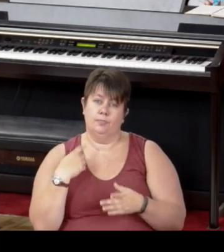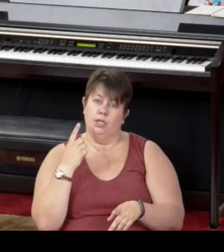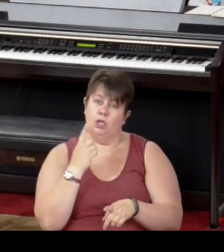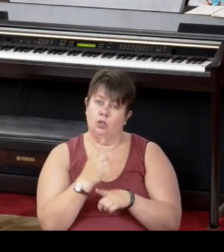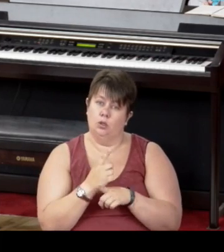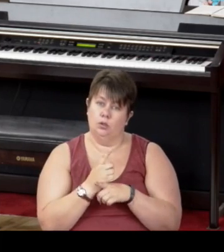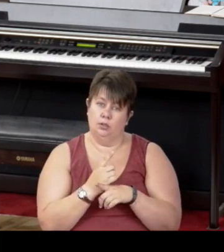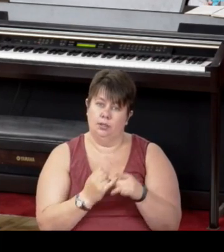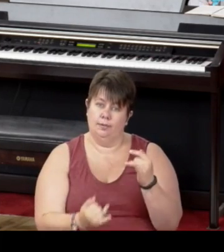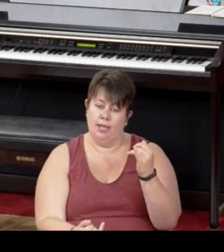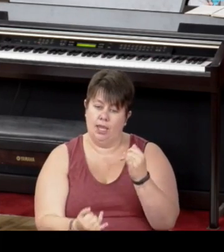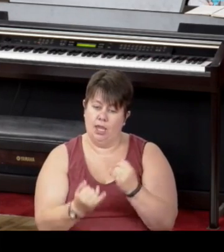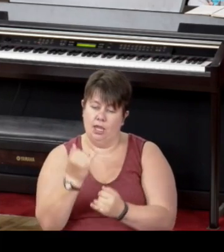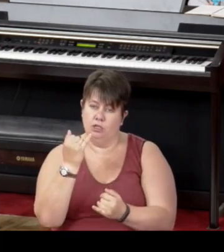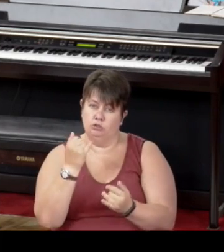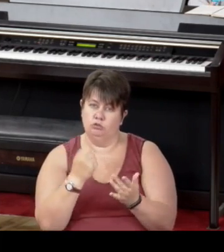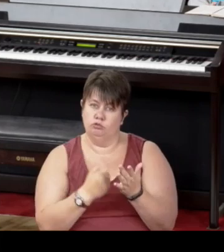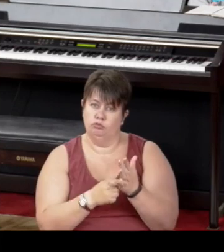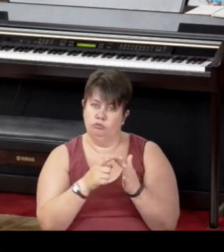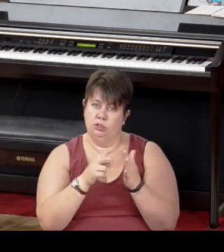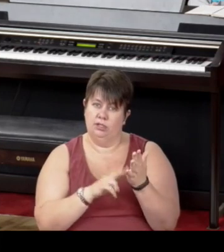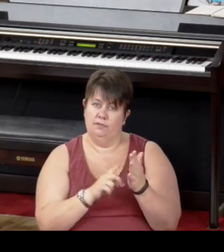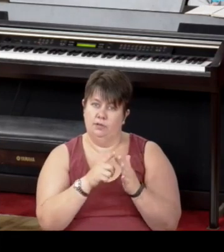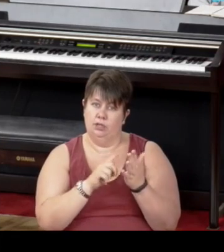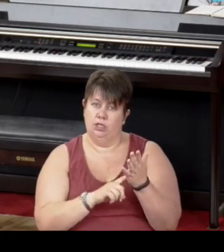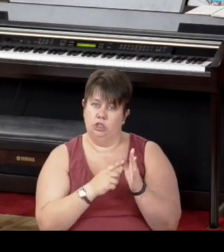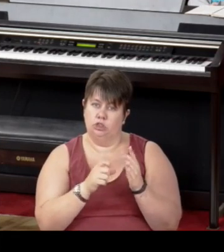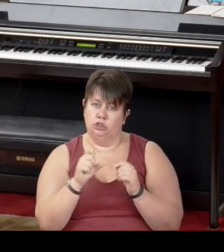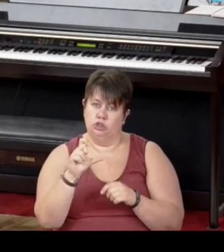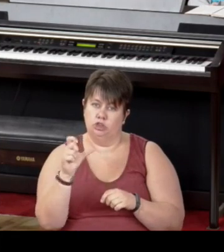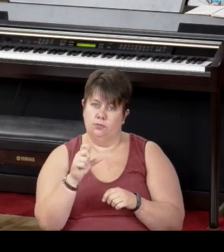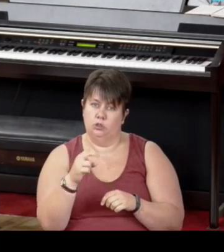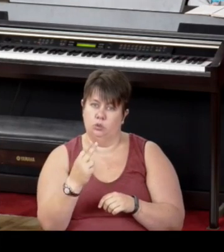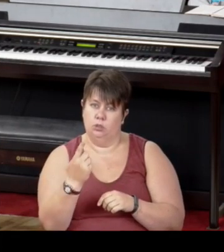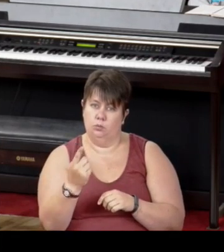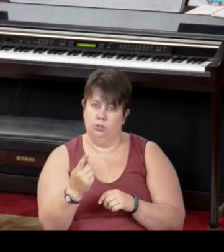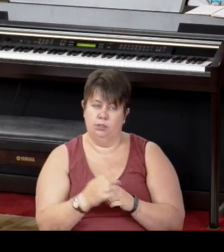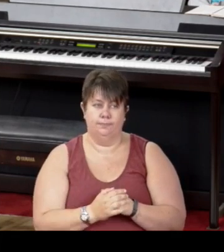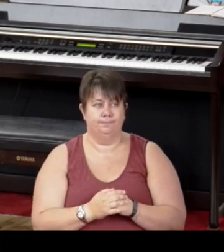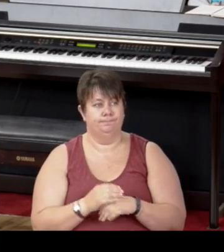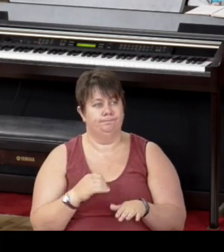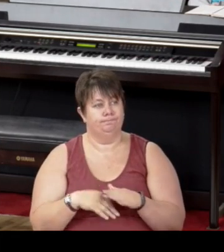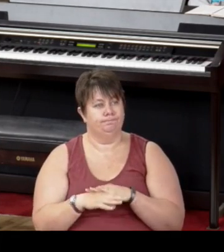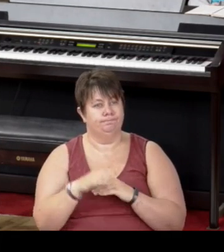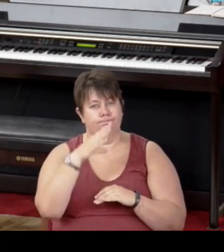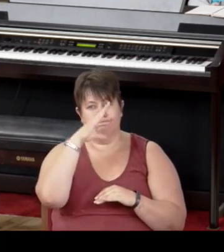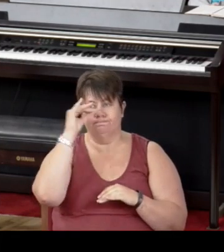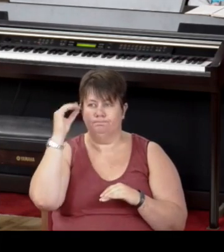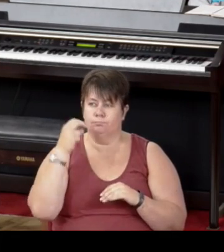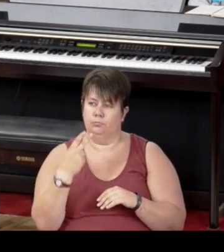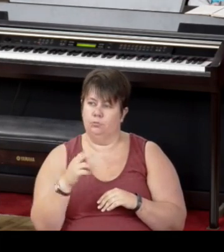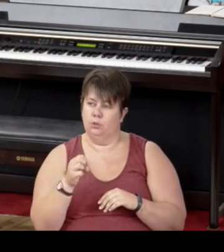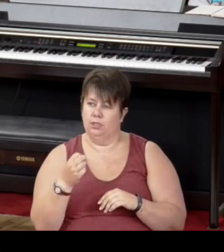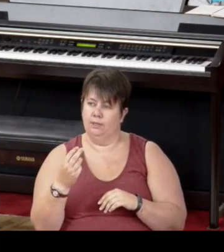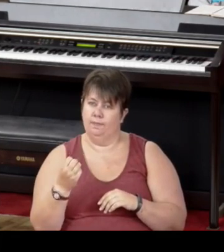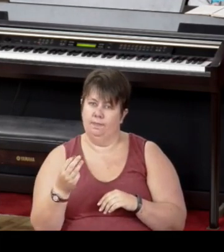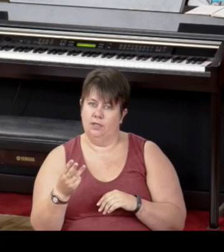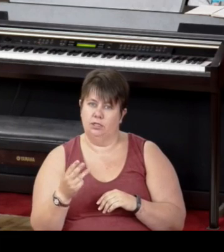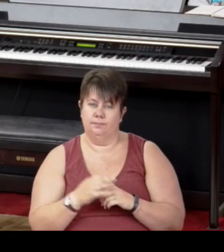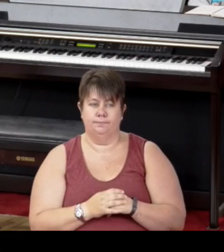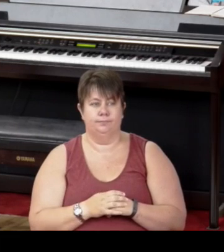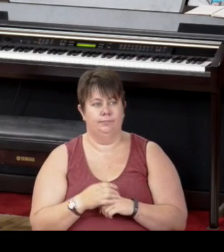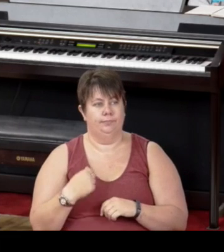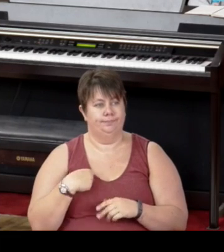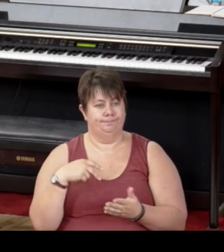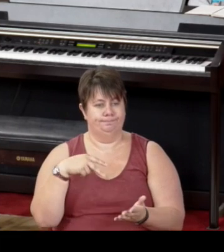famous verses at chapter 21. It was in summer of 2013, and after the service, I